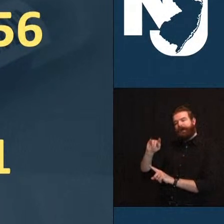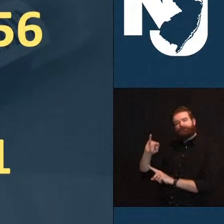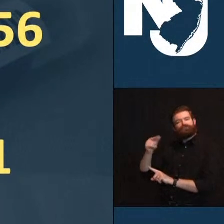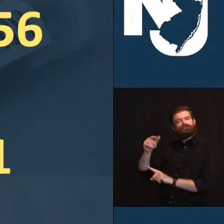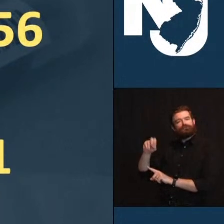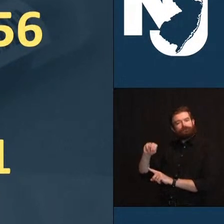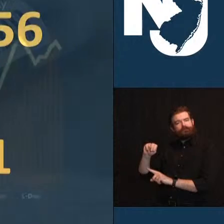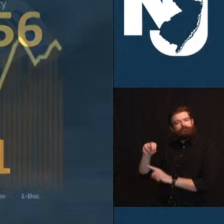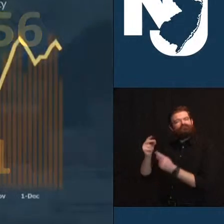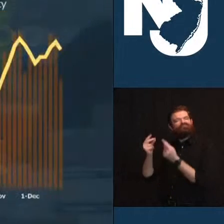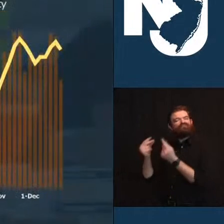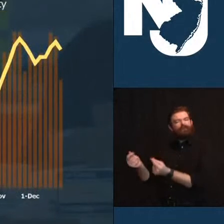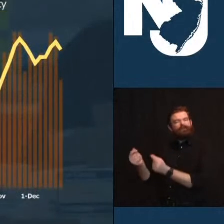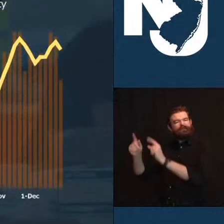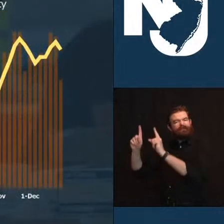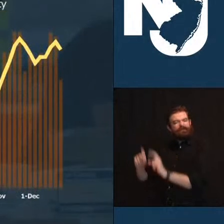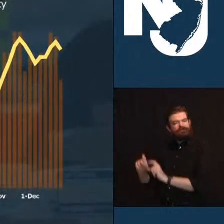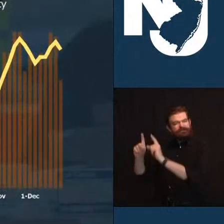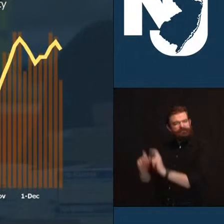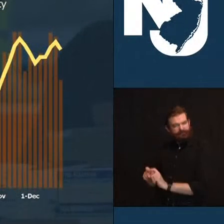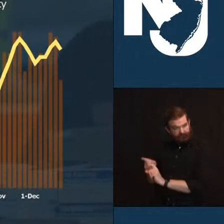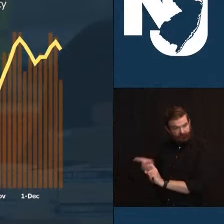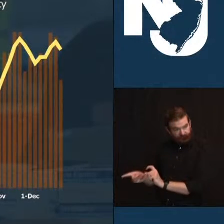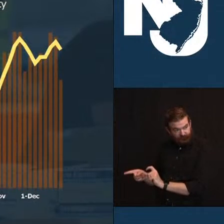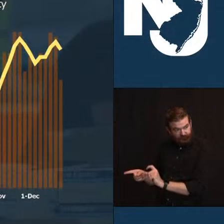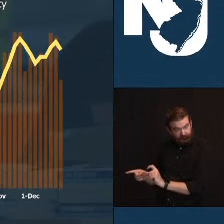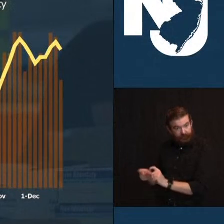390,256. The positivity rate for the